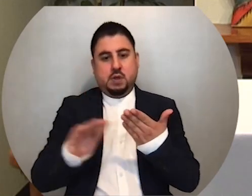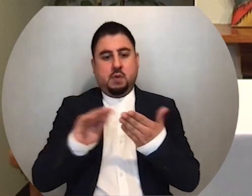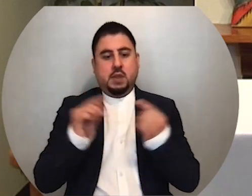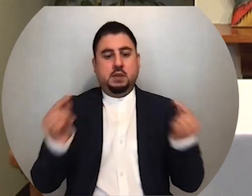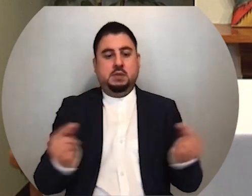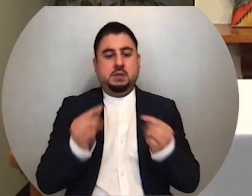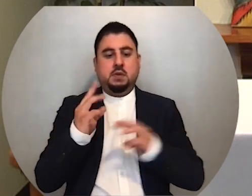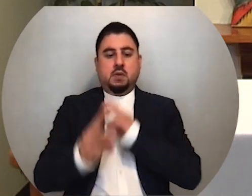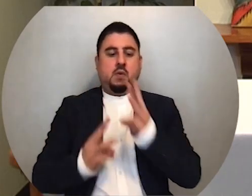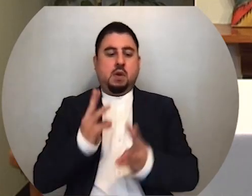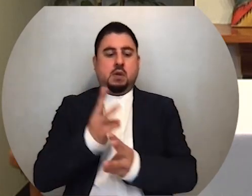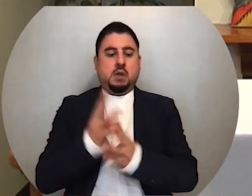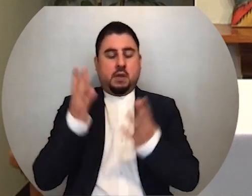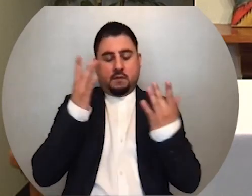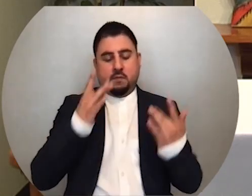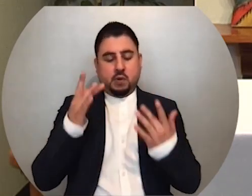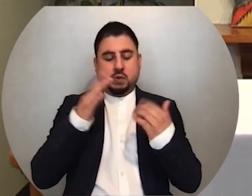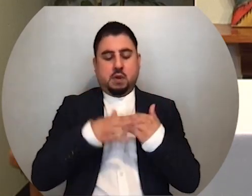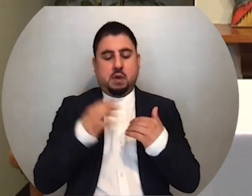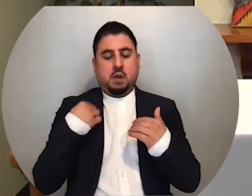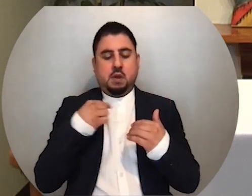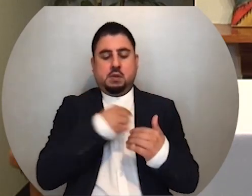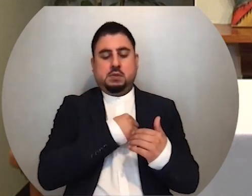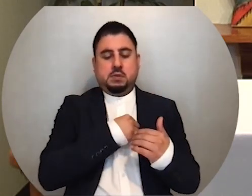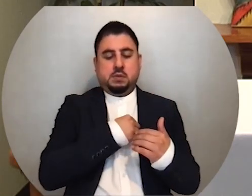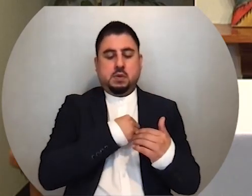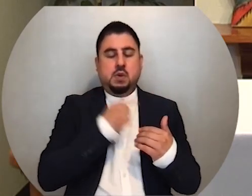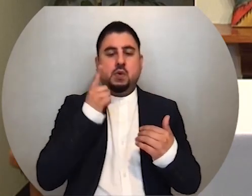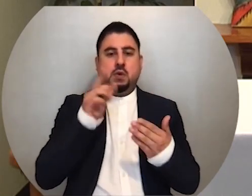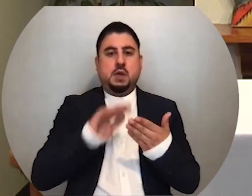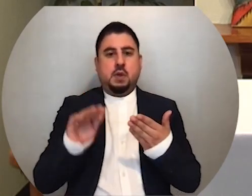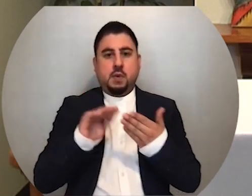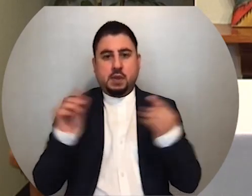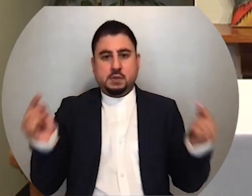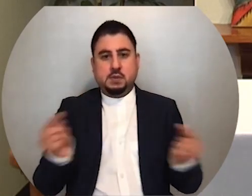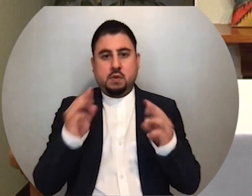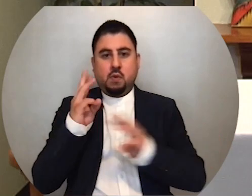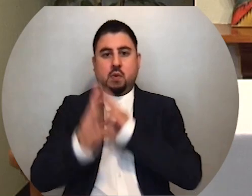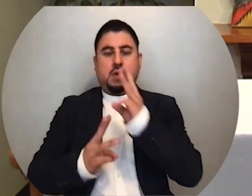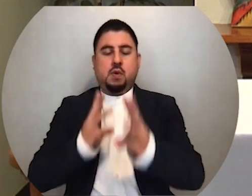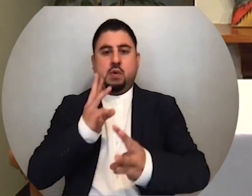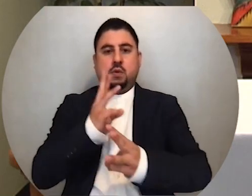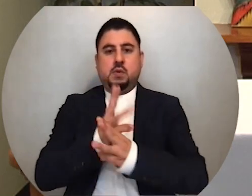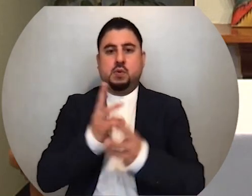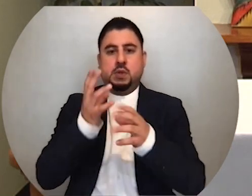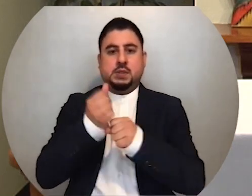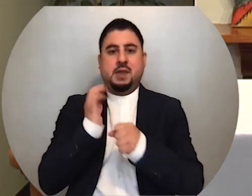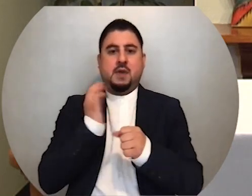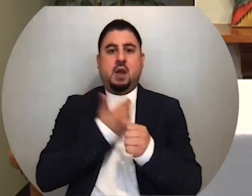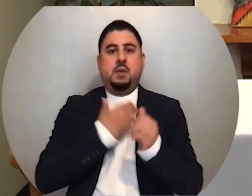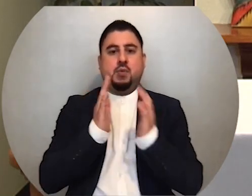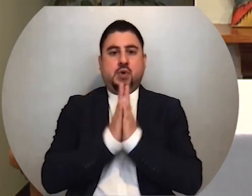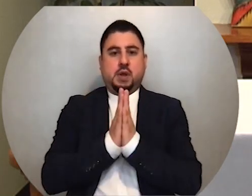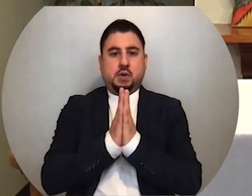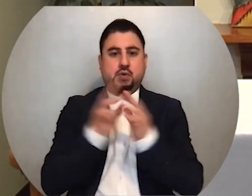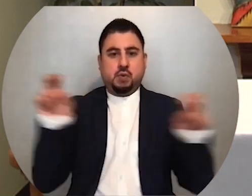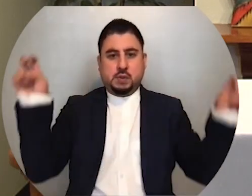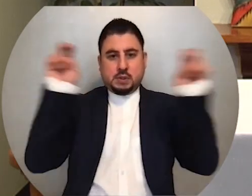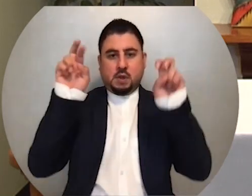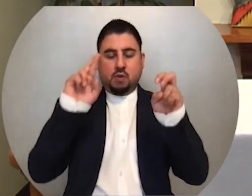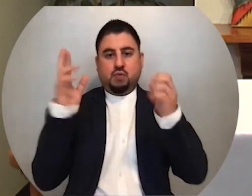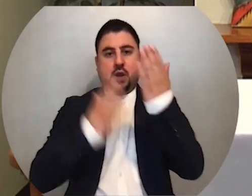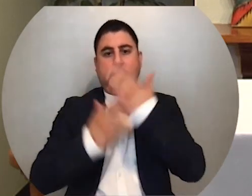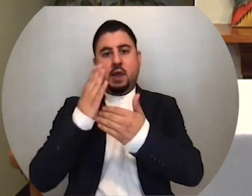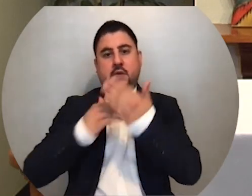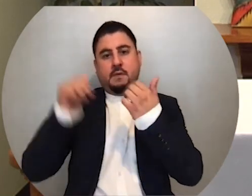you take away the sins of the world, have mercy on us. You take away the sins of the world, receive our prayer. You